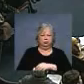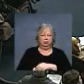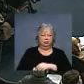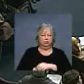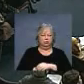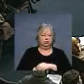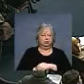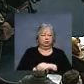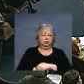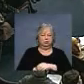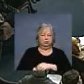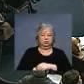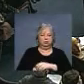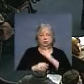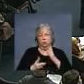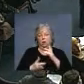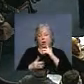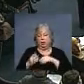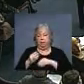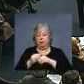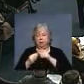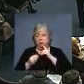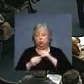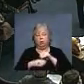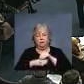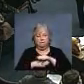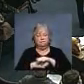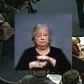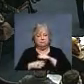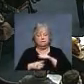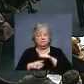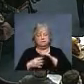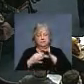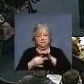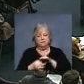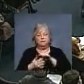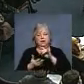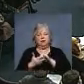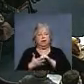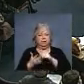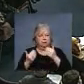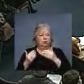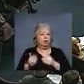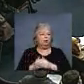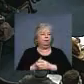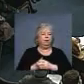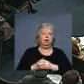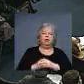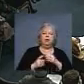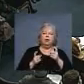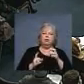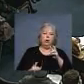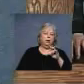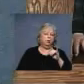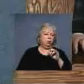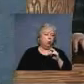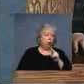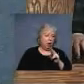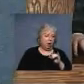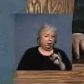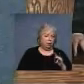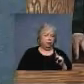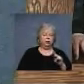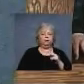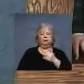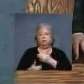Well, there's an amendment that would affect that. So yes, go ahead. Director Wyrick, Mayor,